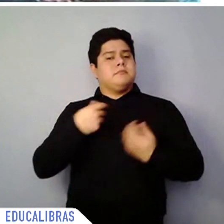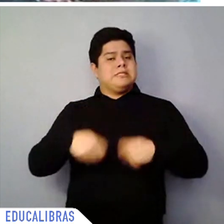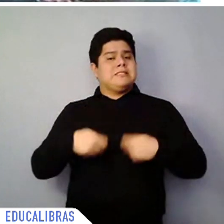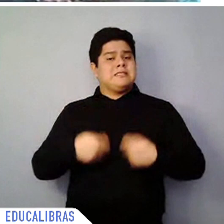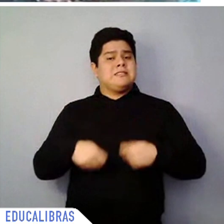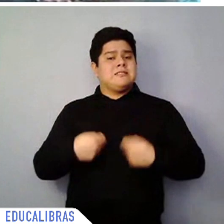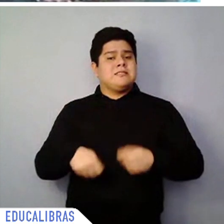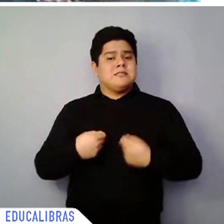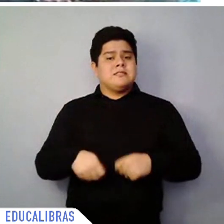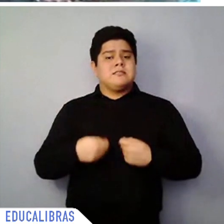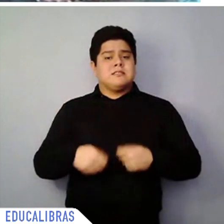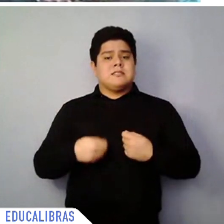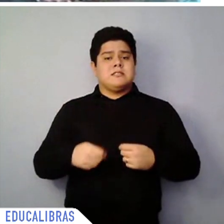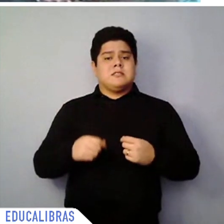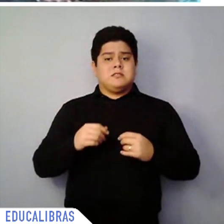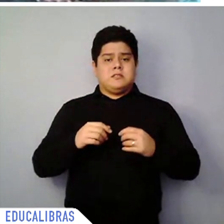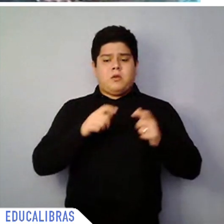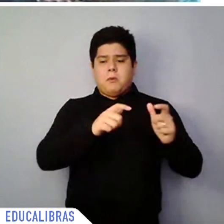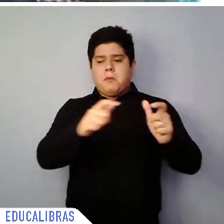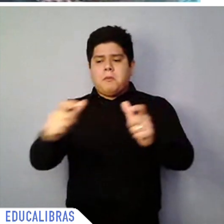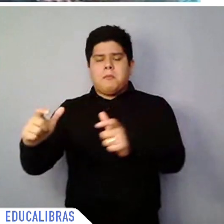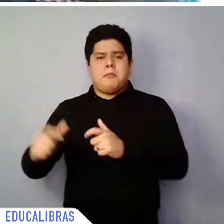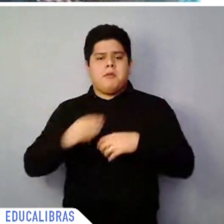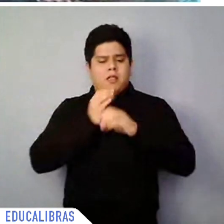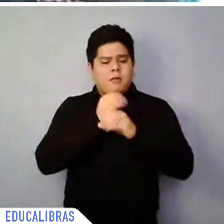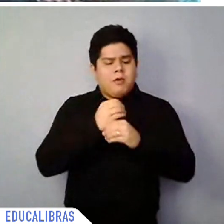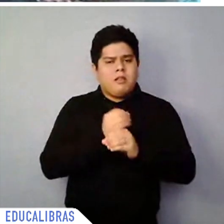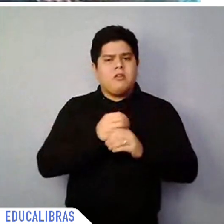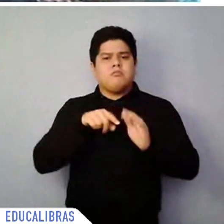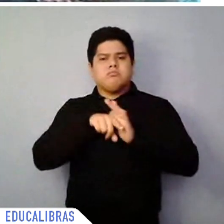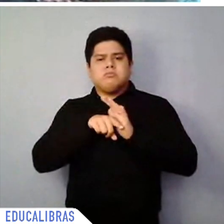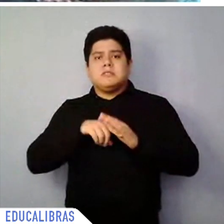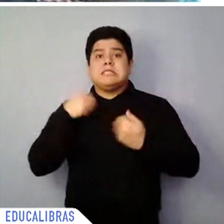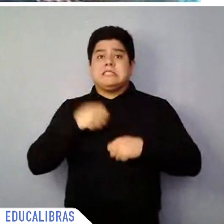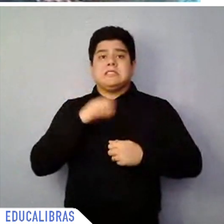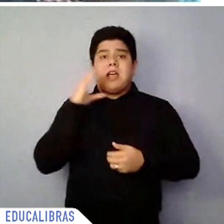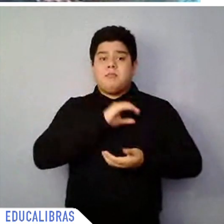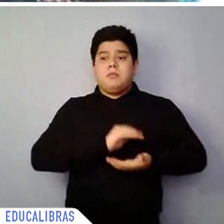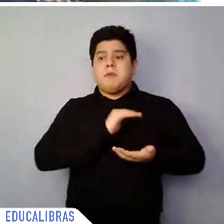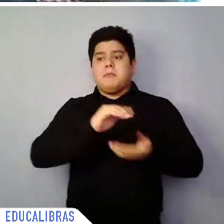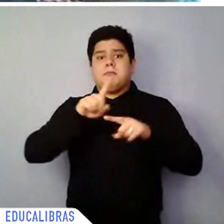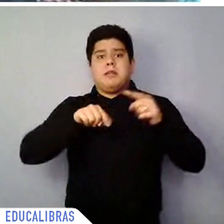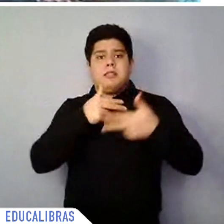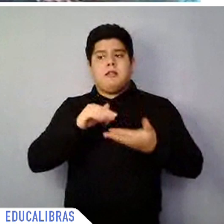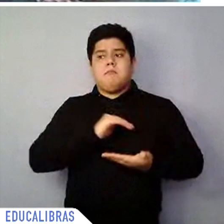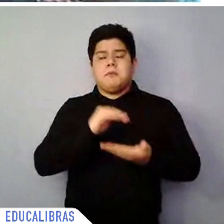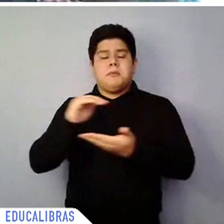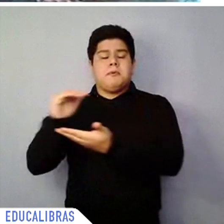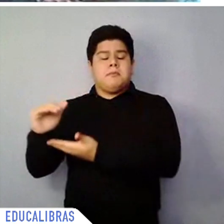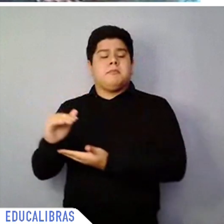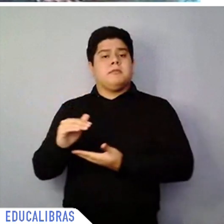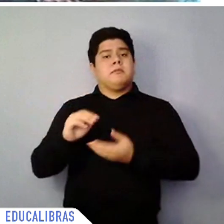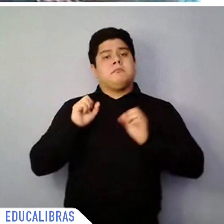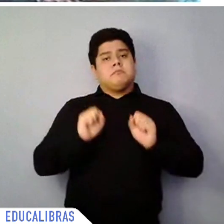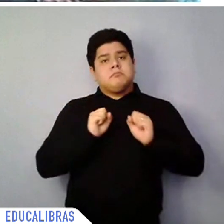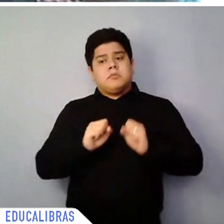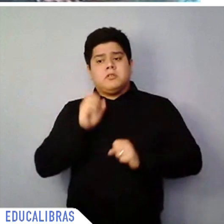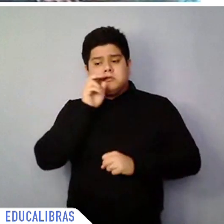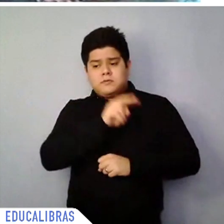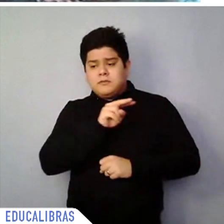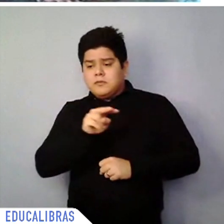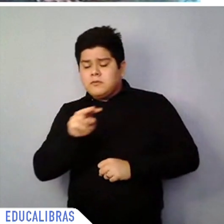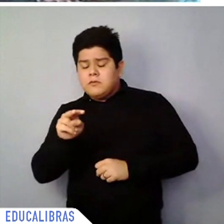genomic surveillance, for example, you need a number of laboratories. They need to receive the material